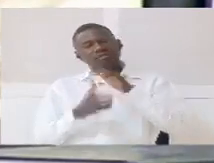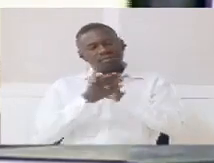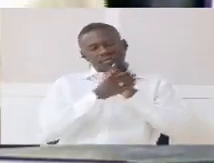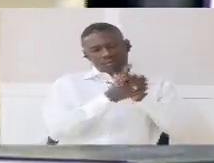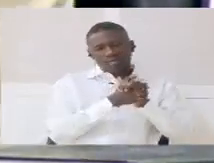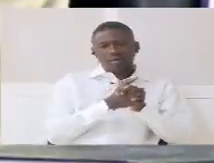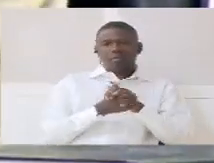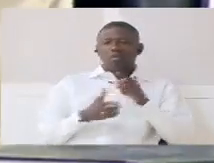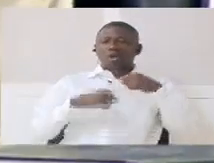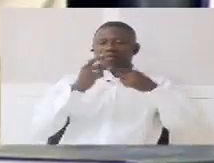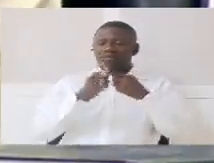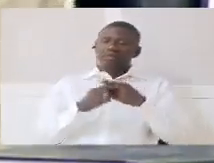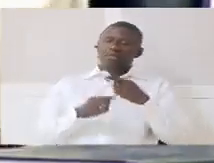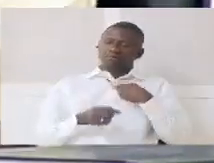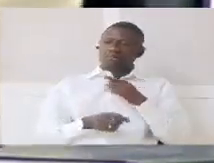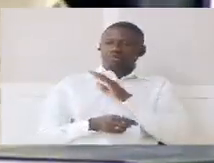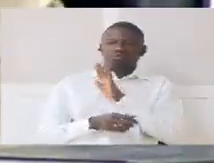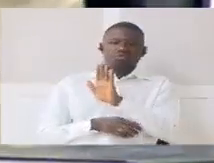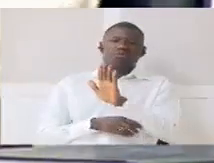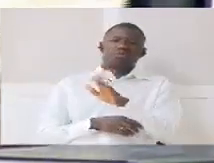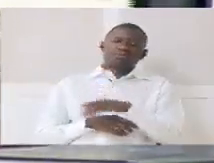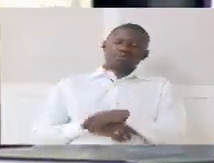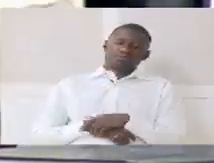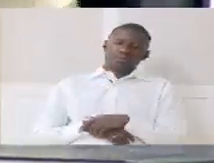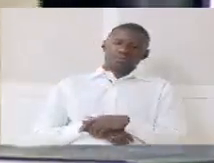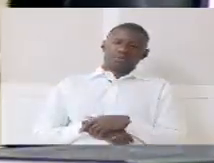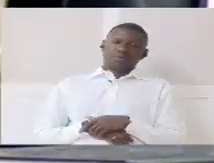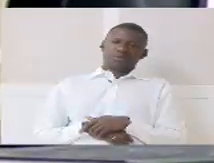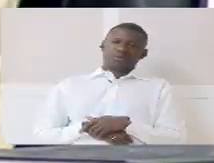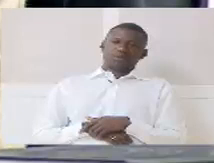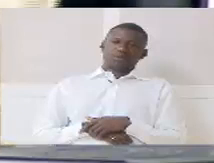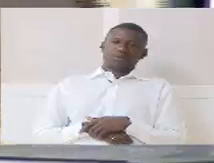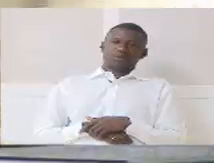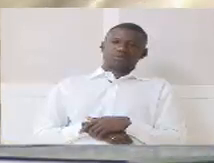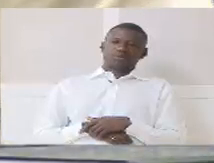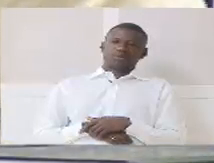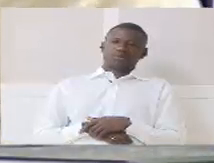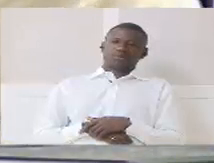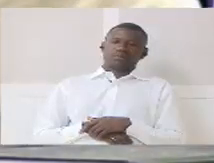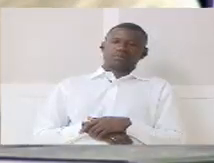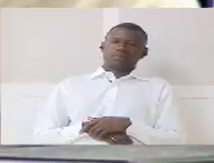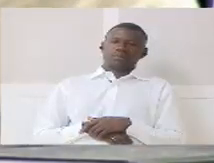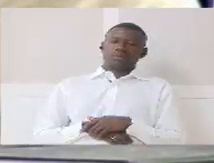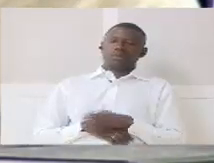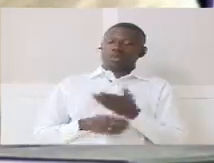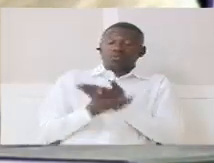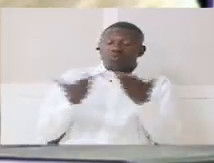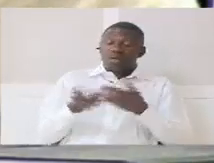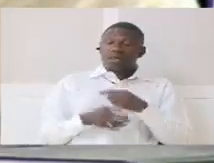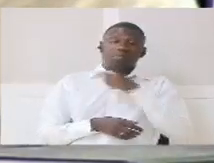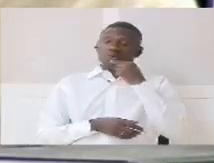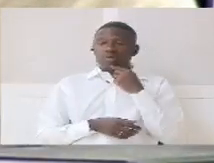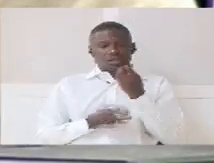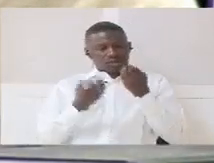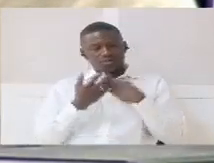Jericho. Ila IBC the Nyawanya Nina Katong, Kanaya Futana Ningaja Drakumanga Omar Leje. It's a relifter. So that's why the mother